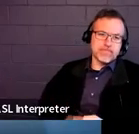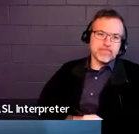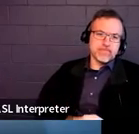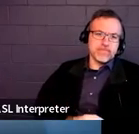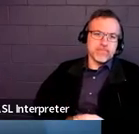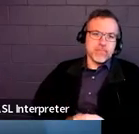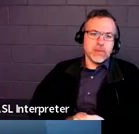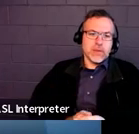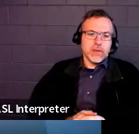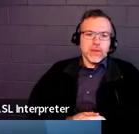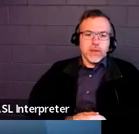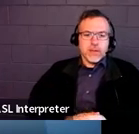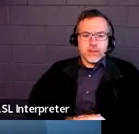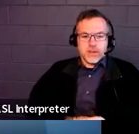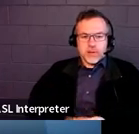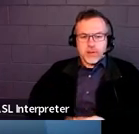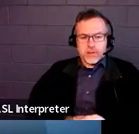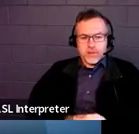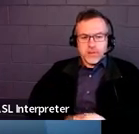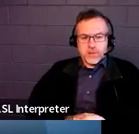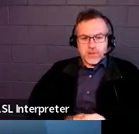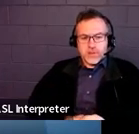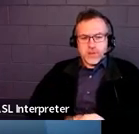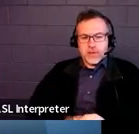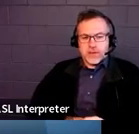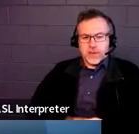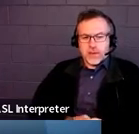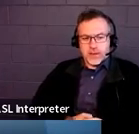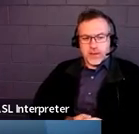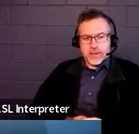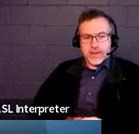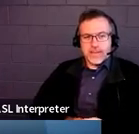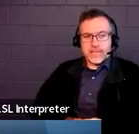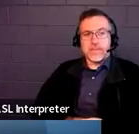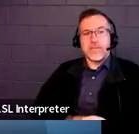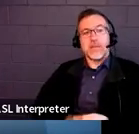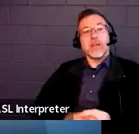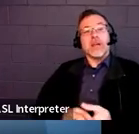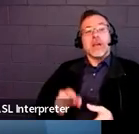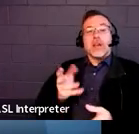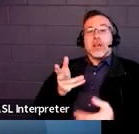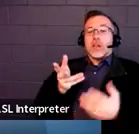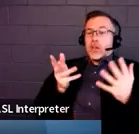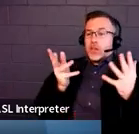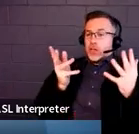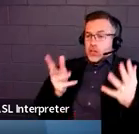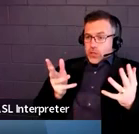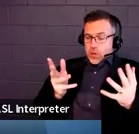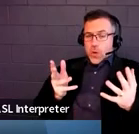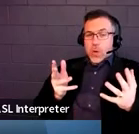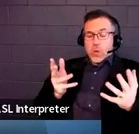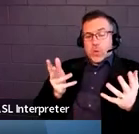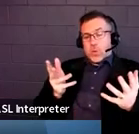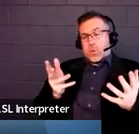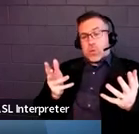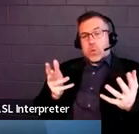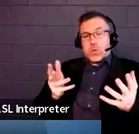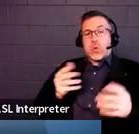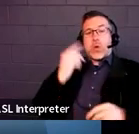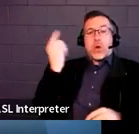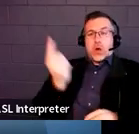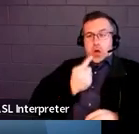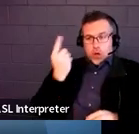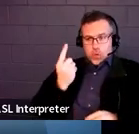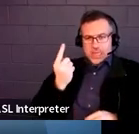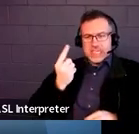And so when saying that, we know that we are speaking to always thinking with a lens of